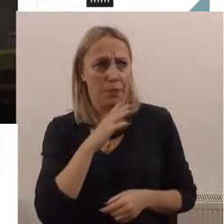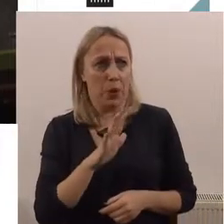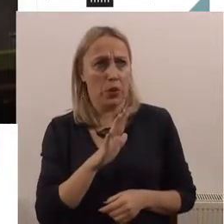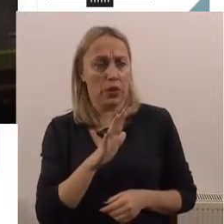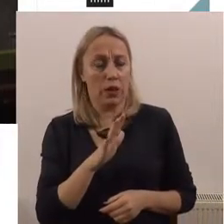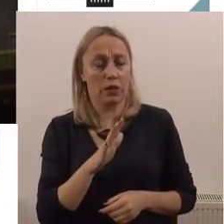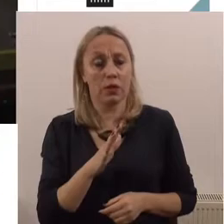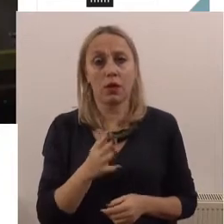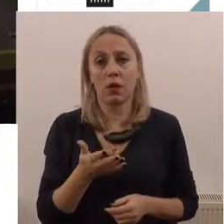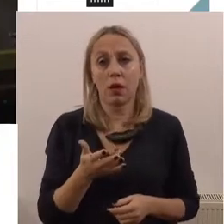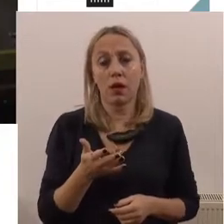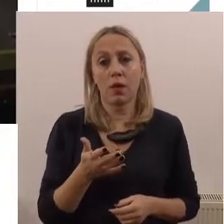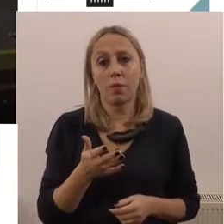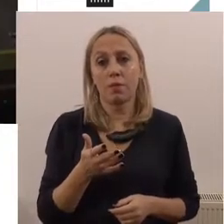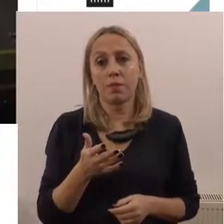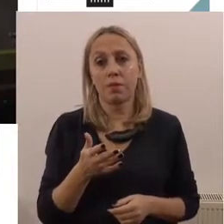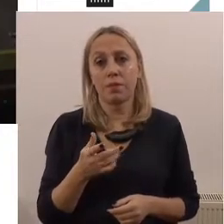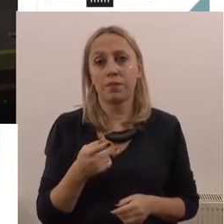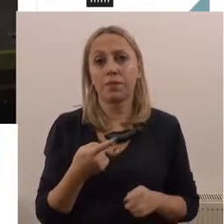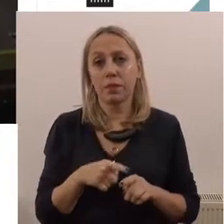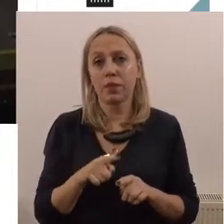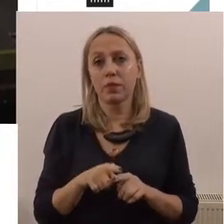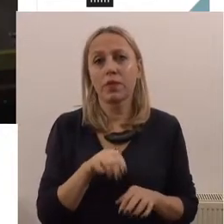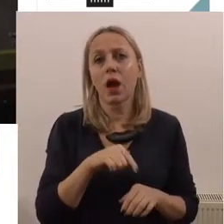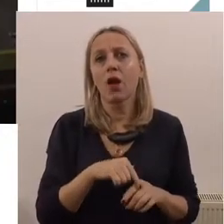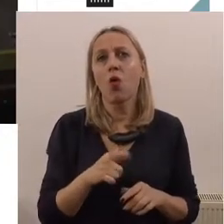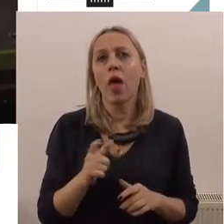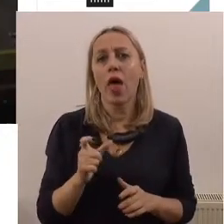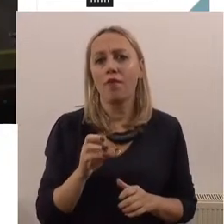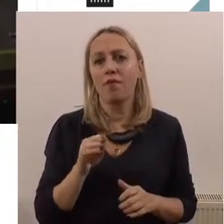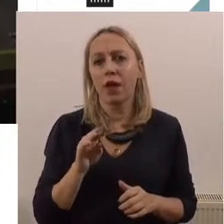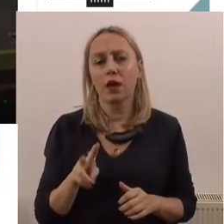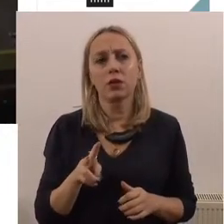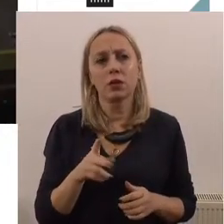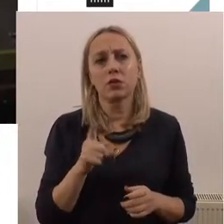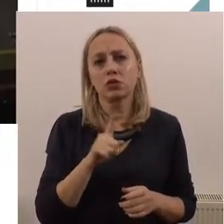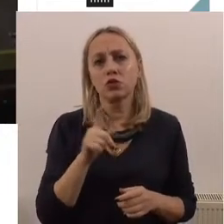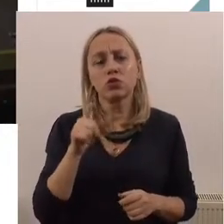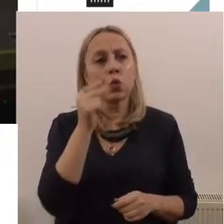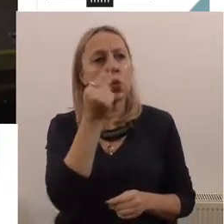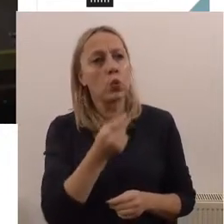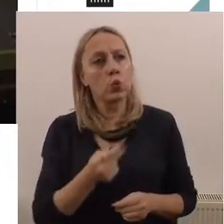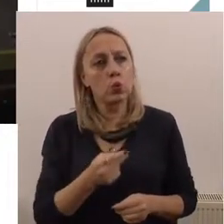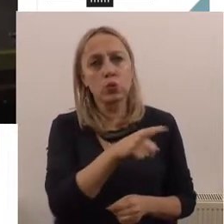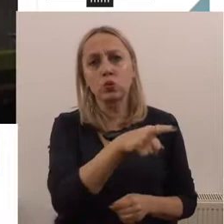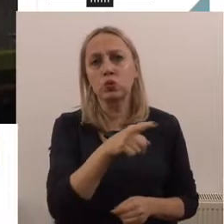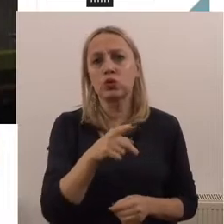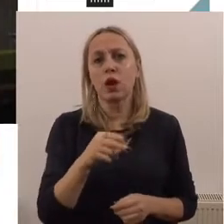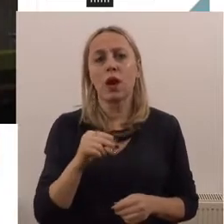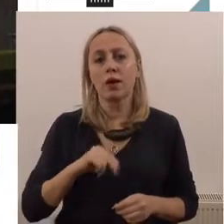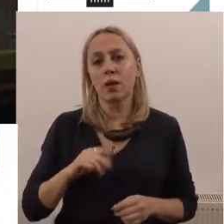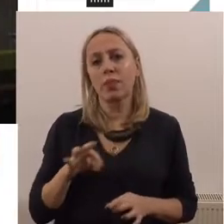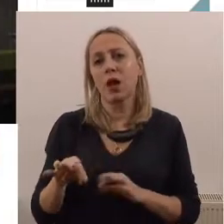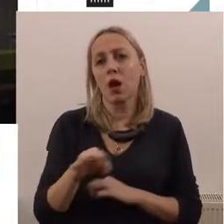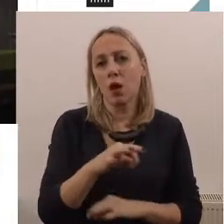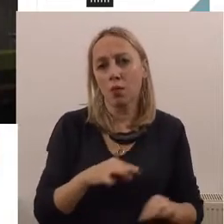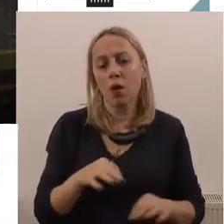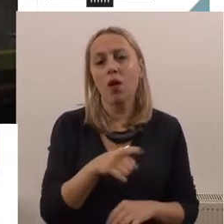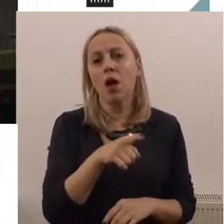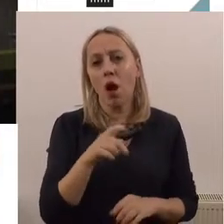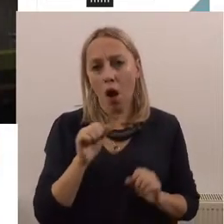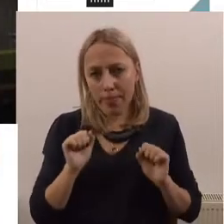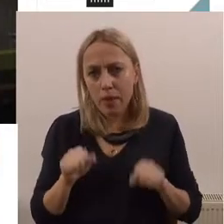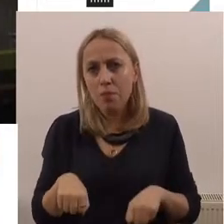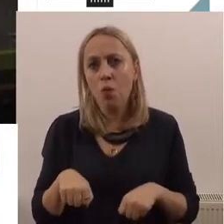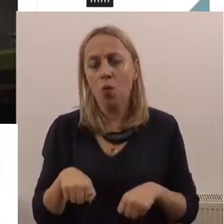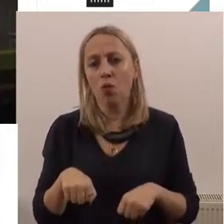And if you know the contemporary art, it's often not comprehensible. And this emancipatory effect I mentioned is